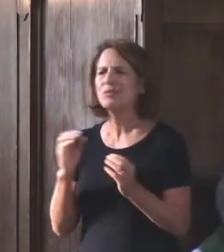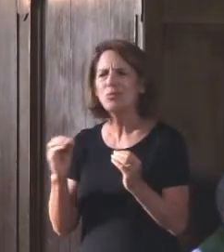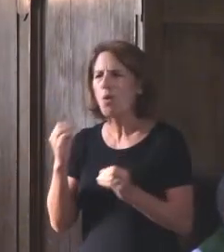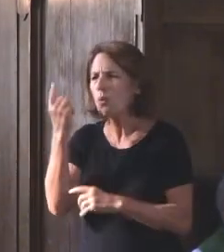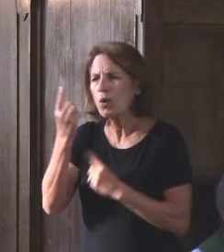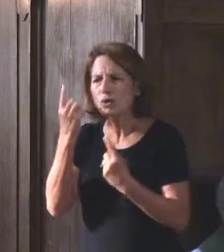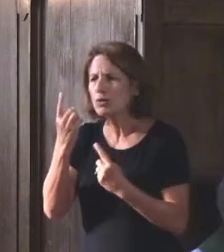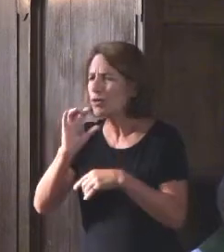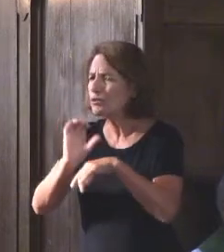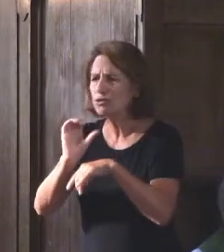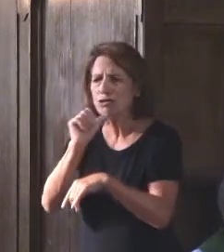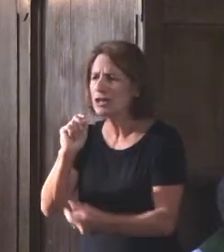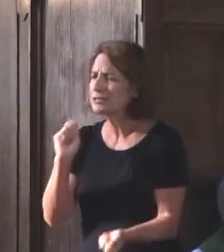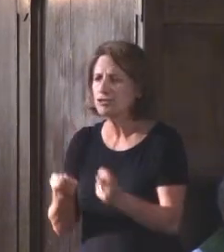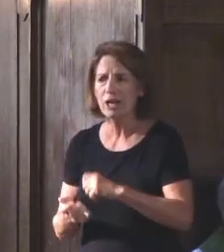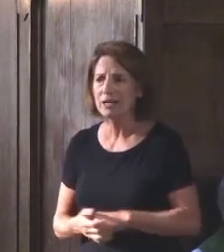change.